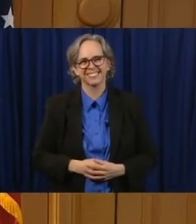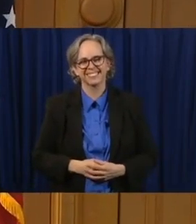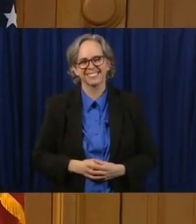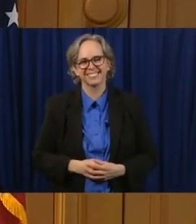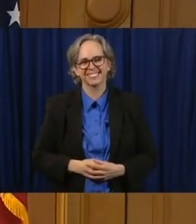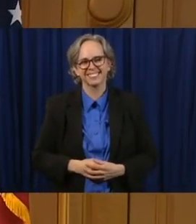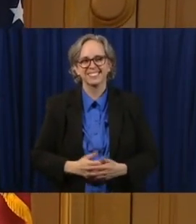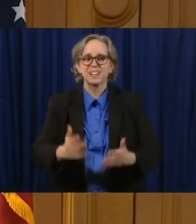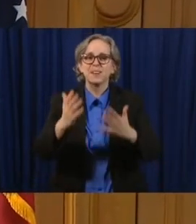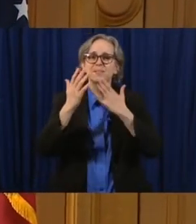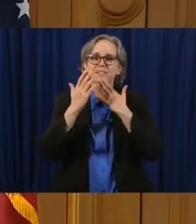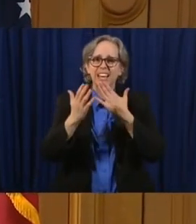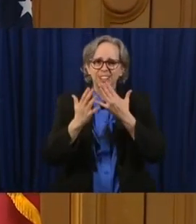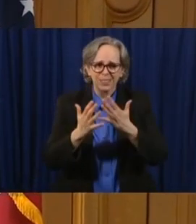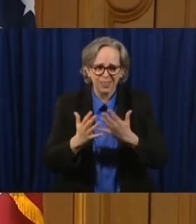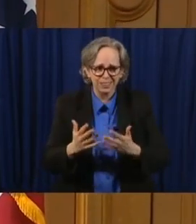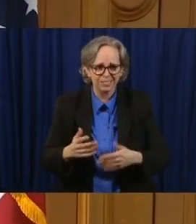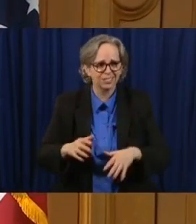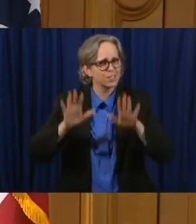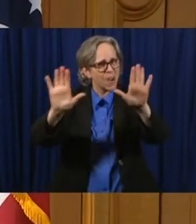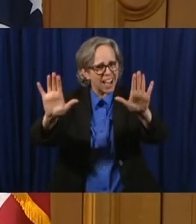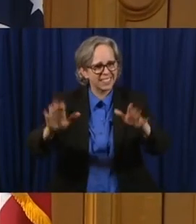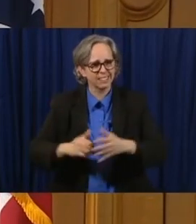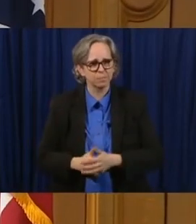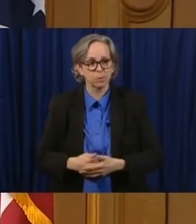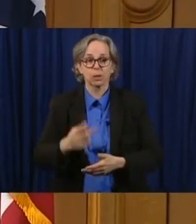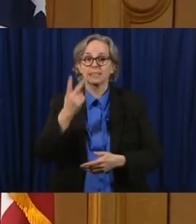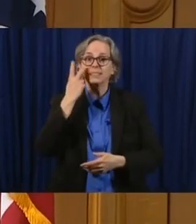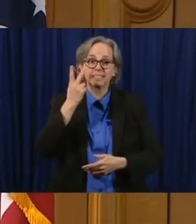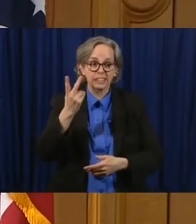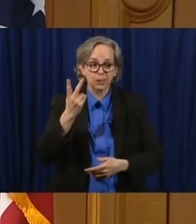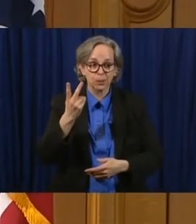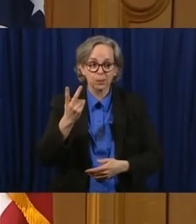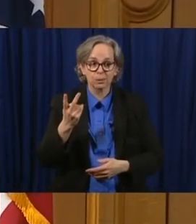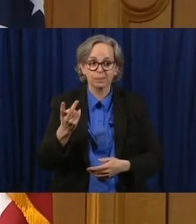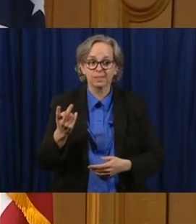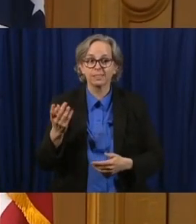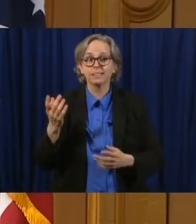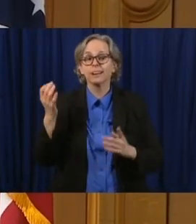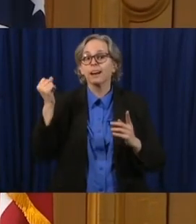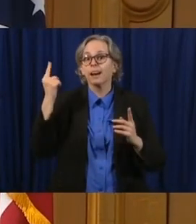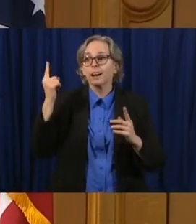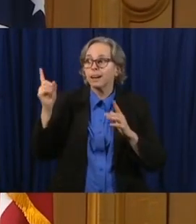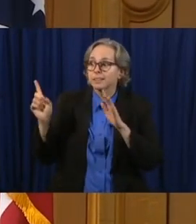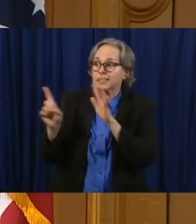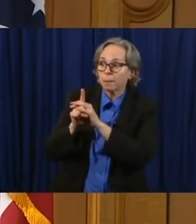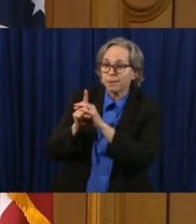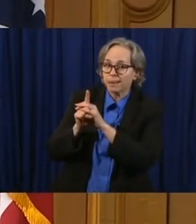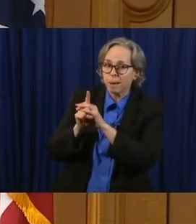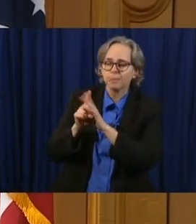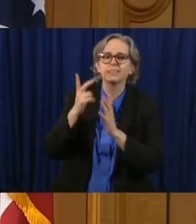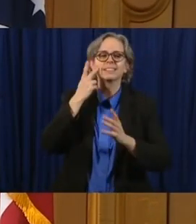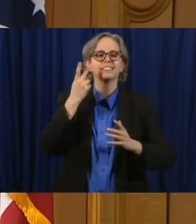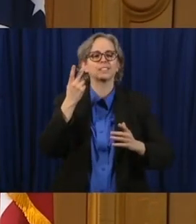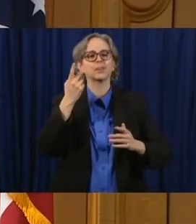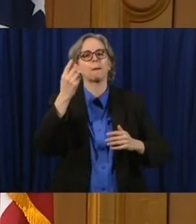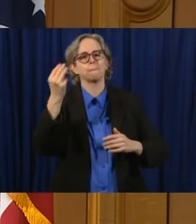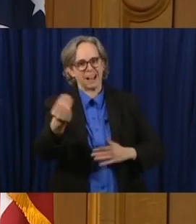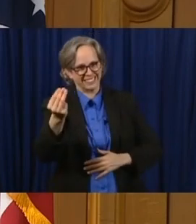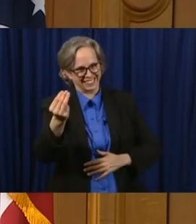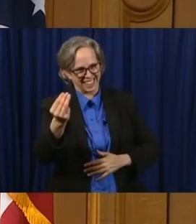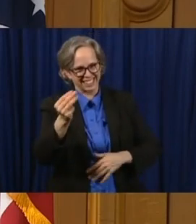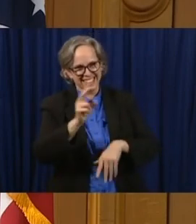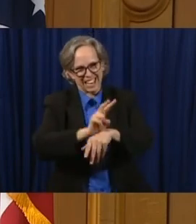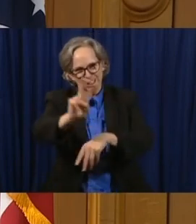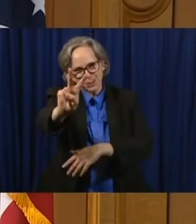Thank you very much. That was great. We'll see you all, unless something unforeseen comes up. We'll be back Monday at 2